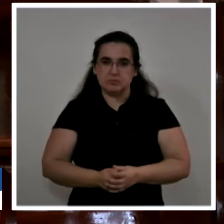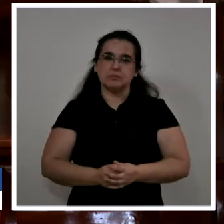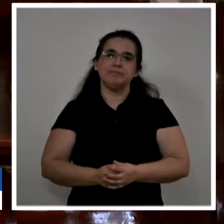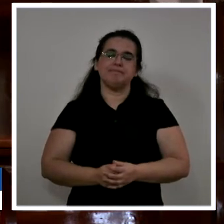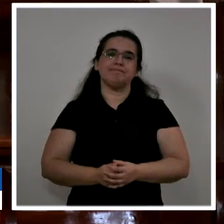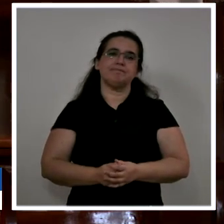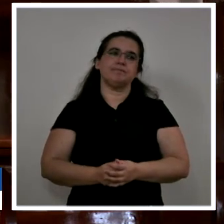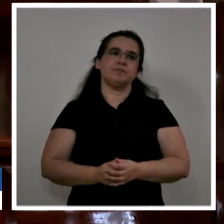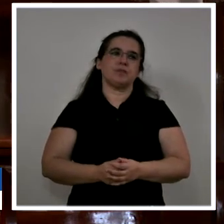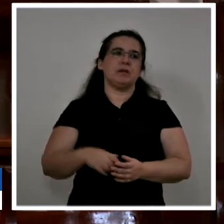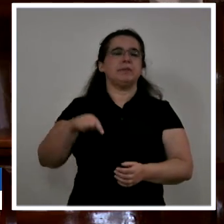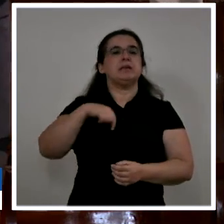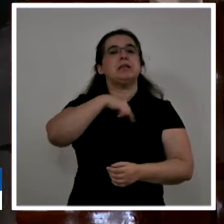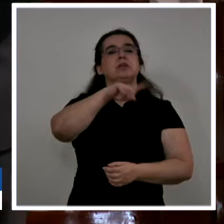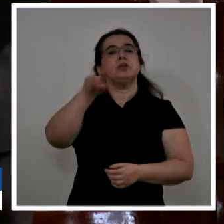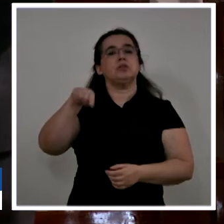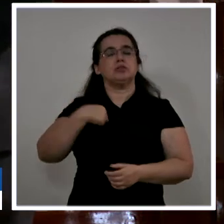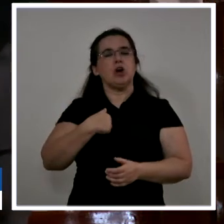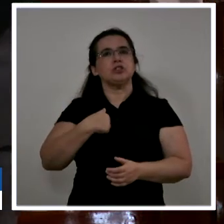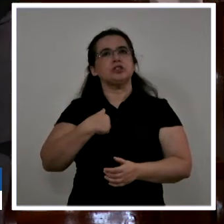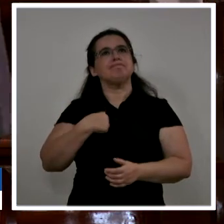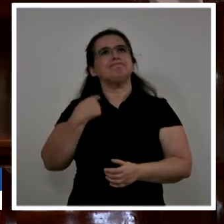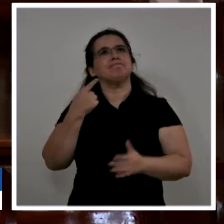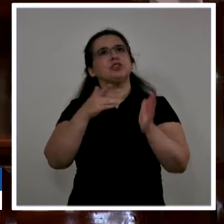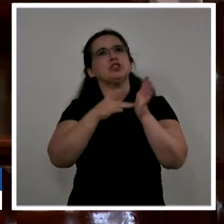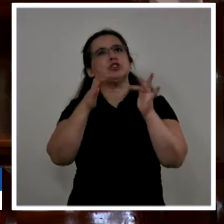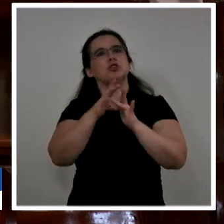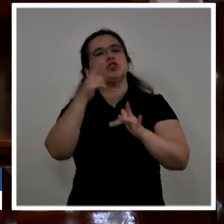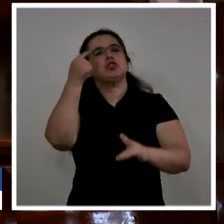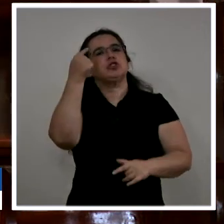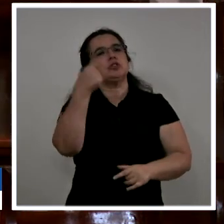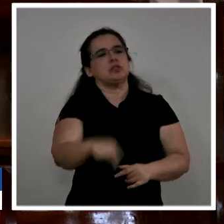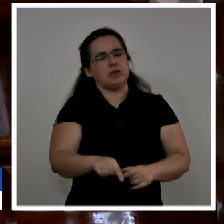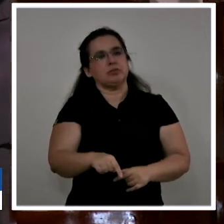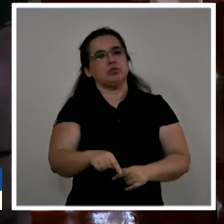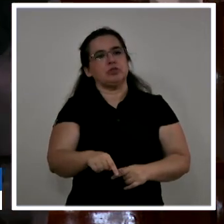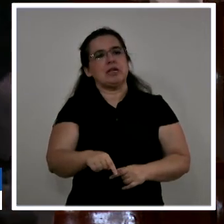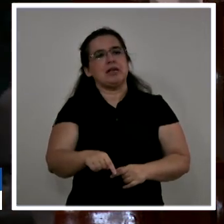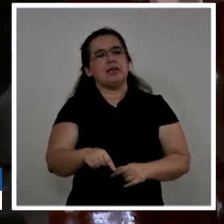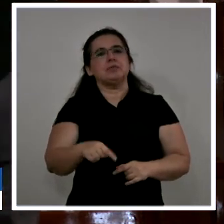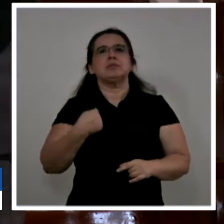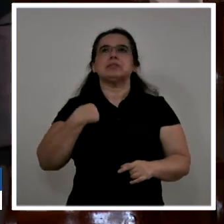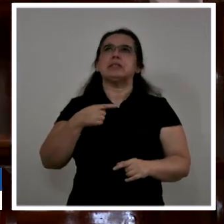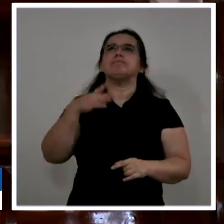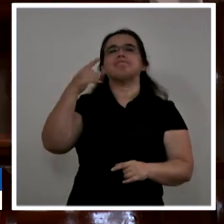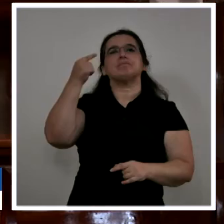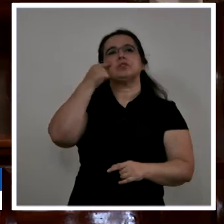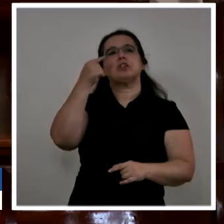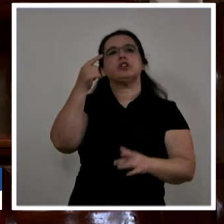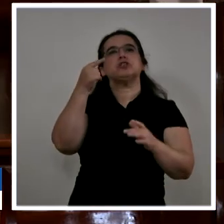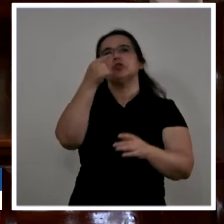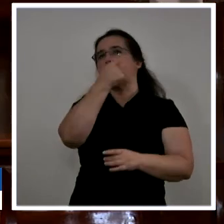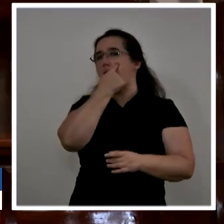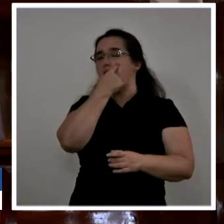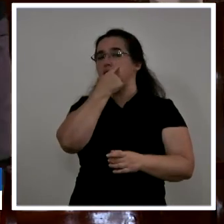indeed Jesus, who came and has eyes of flesh. E na verdade podemos saber que temos